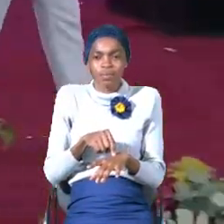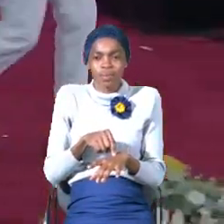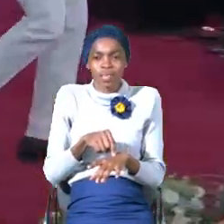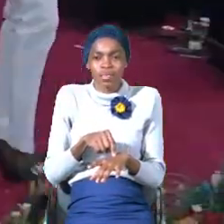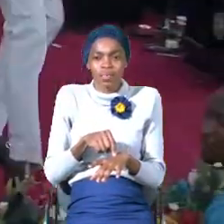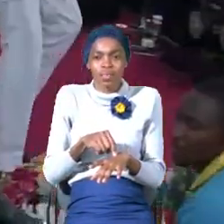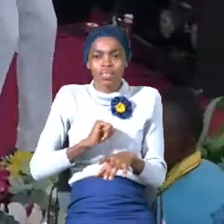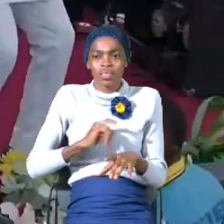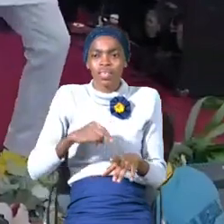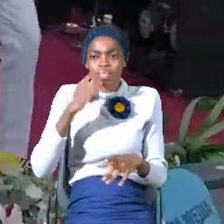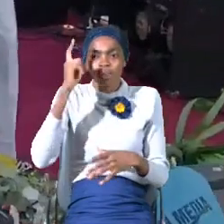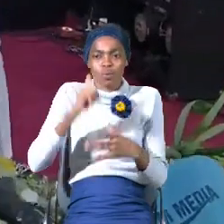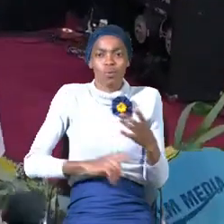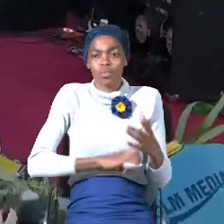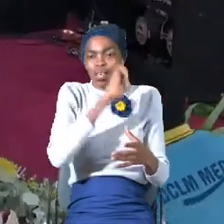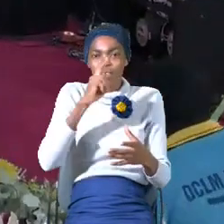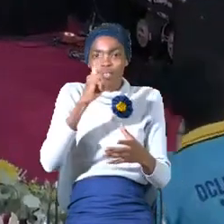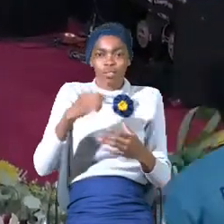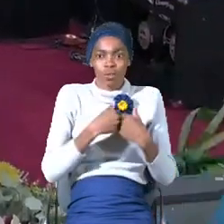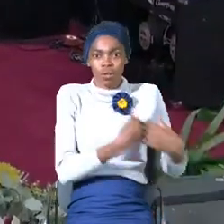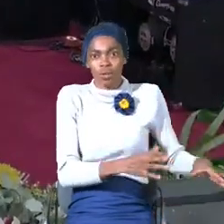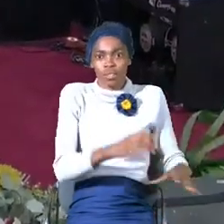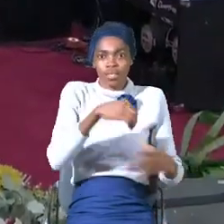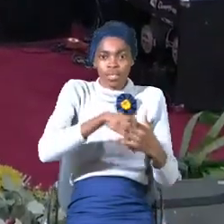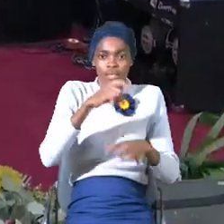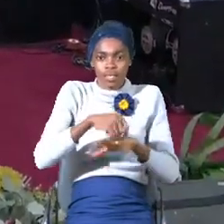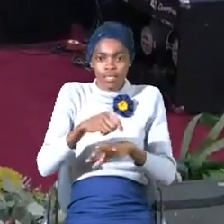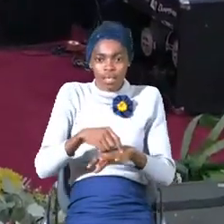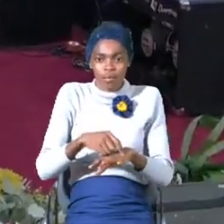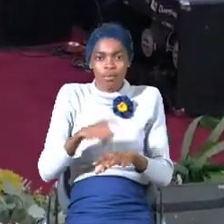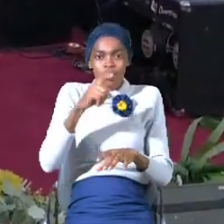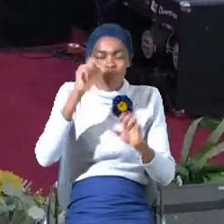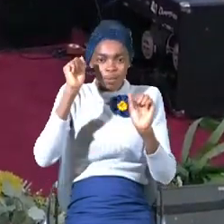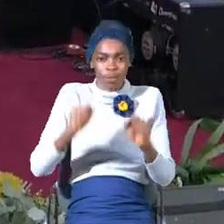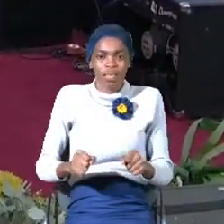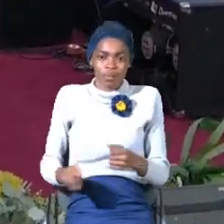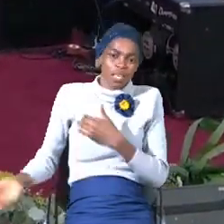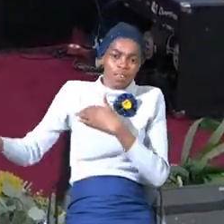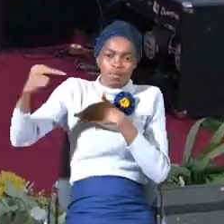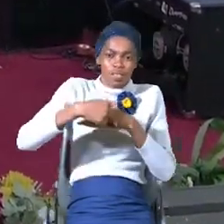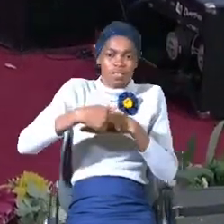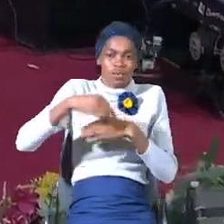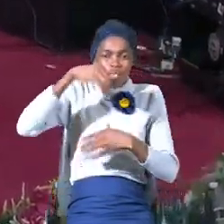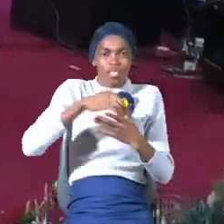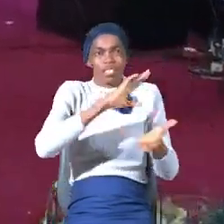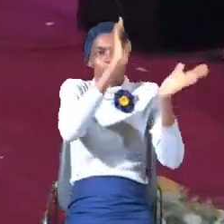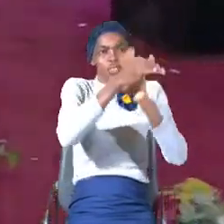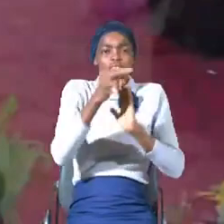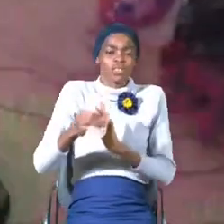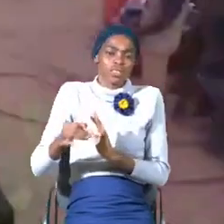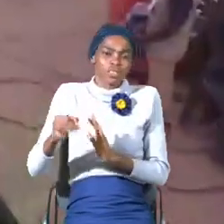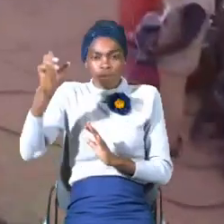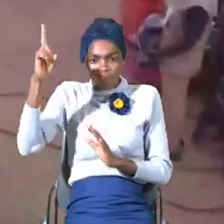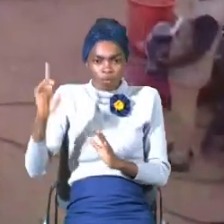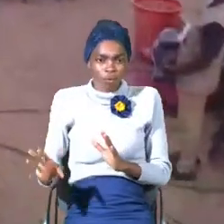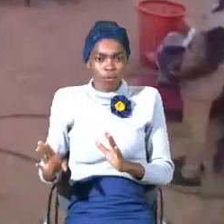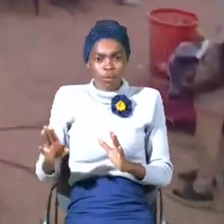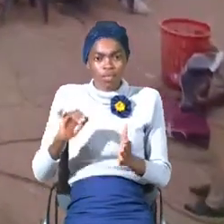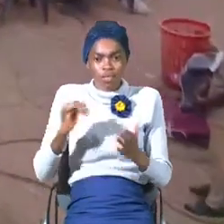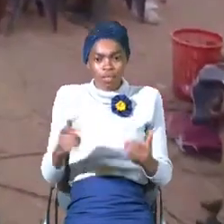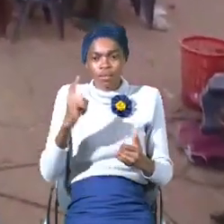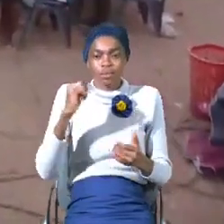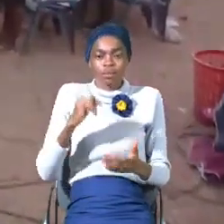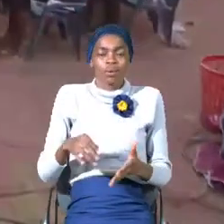I said whatever you lost in time, it can be restored in the presence. Now you are standing face